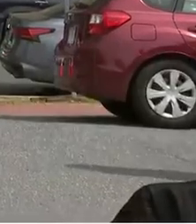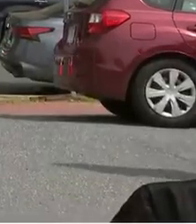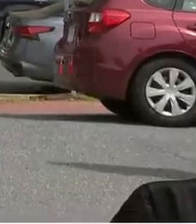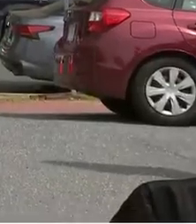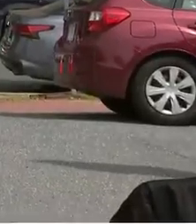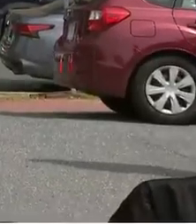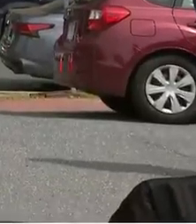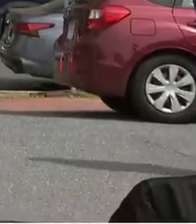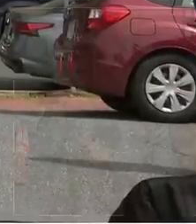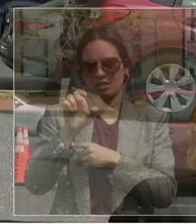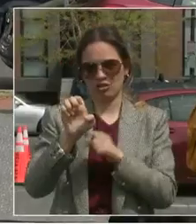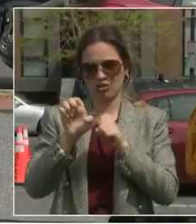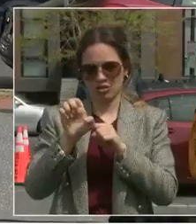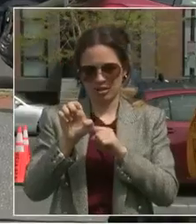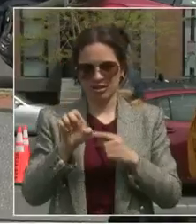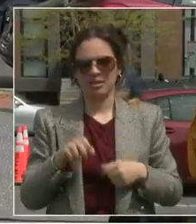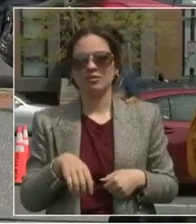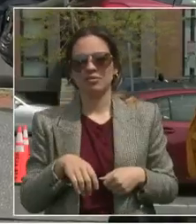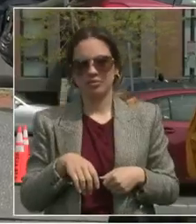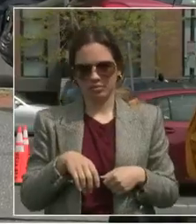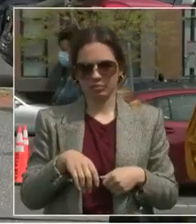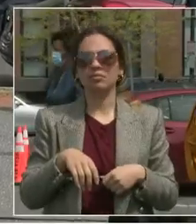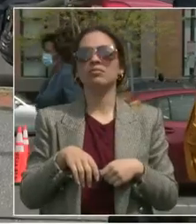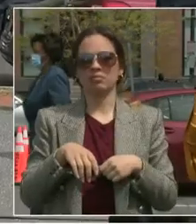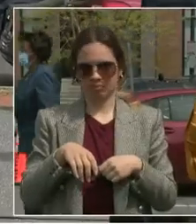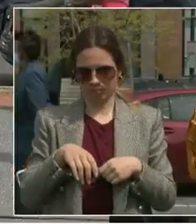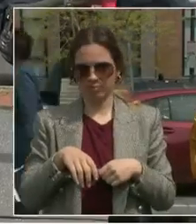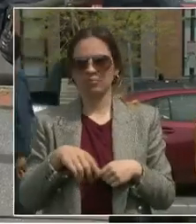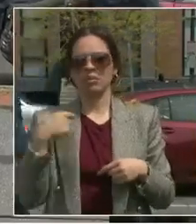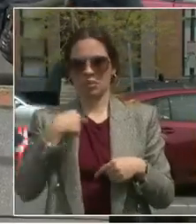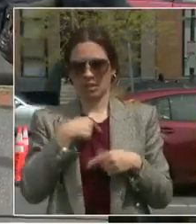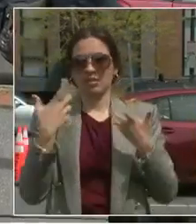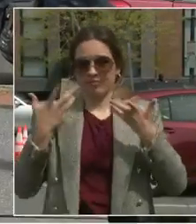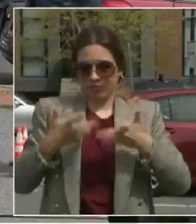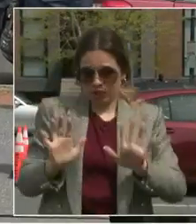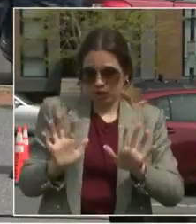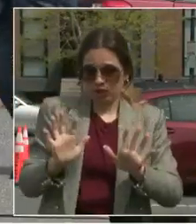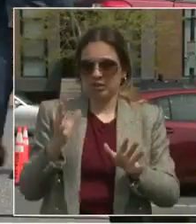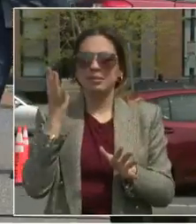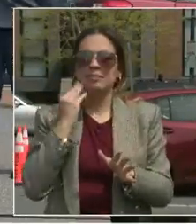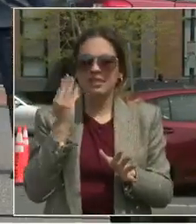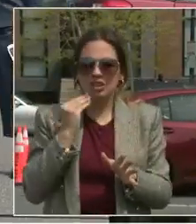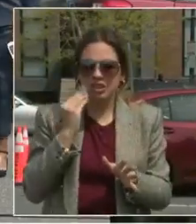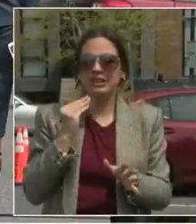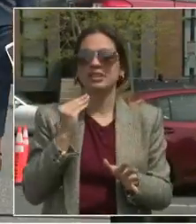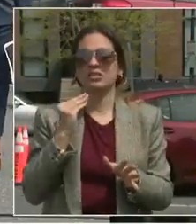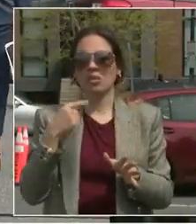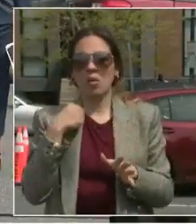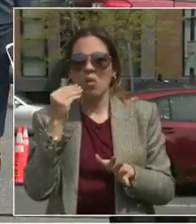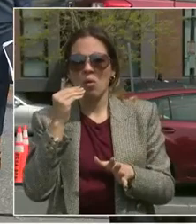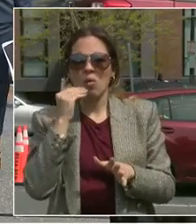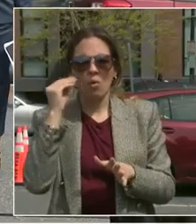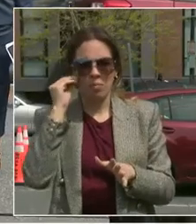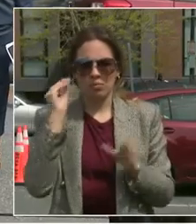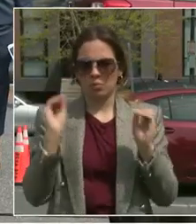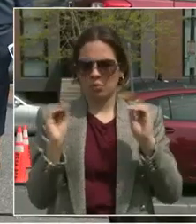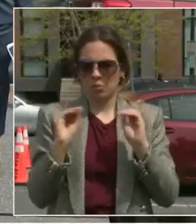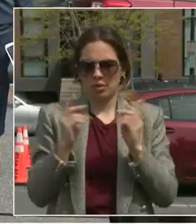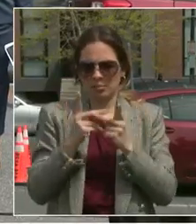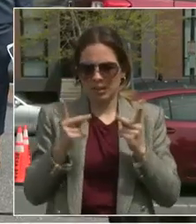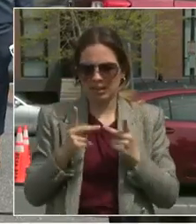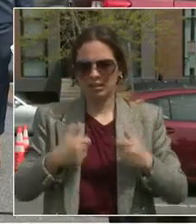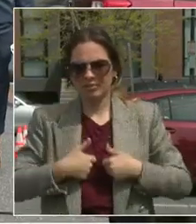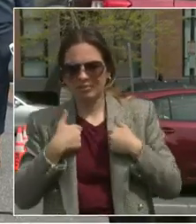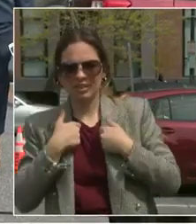I experienced some difficult times after a divorce. I lived with friends for a while, then eventually began